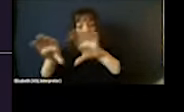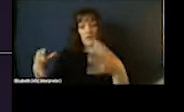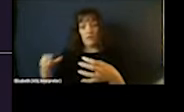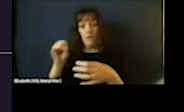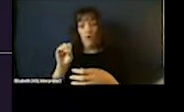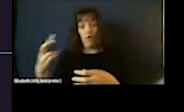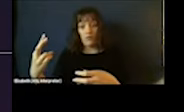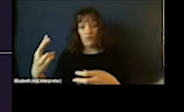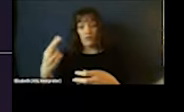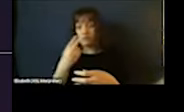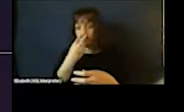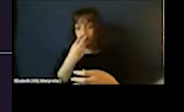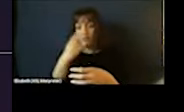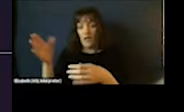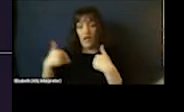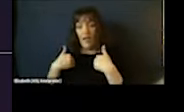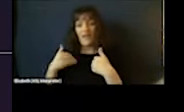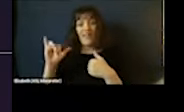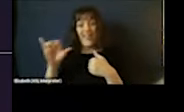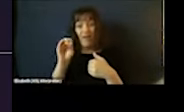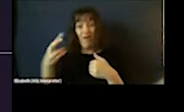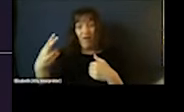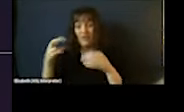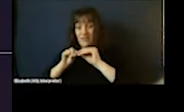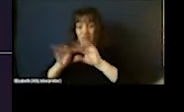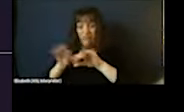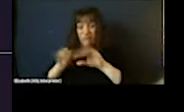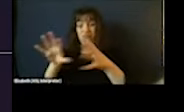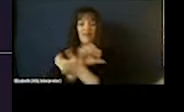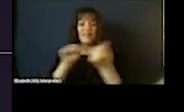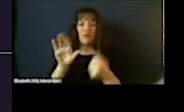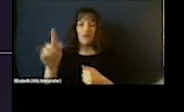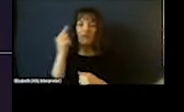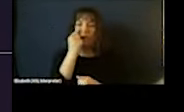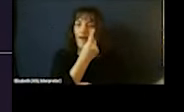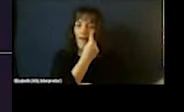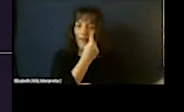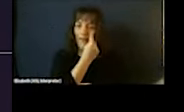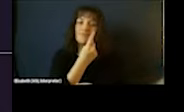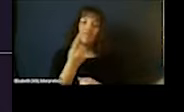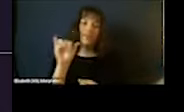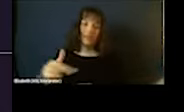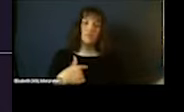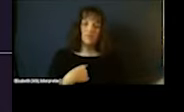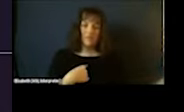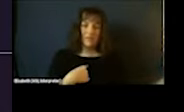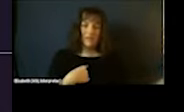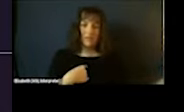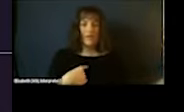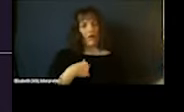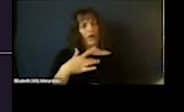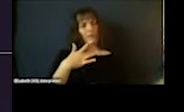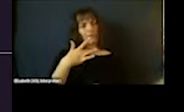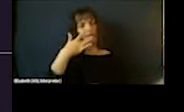eyes develop. And so that's what happened to me. And so I'm lucky in some respects in that my retinas, the bits at the back of my